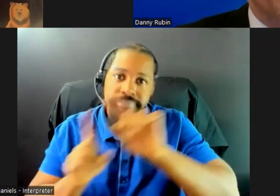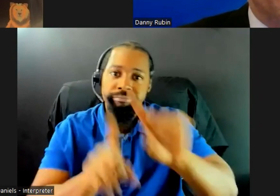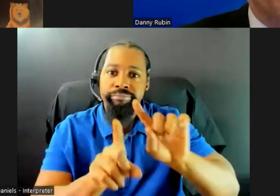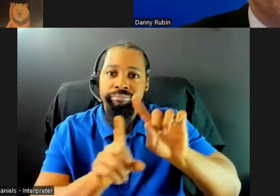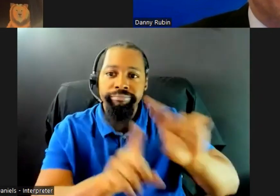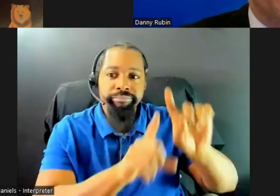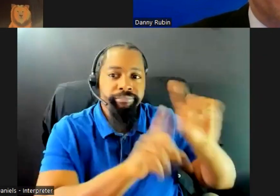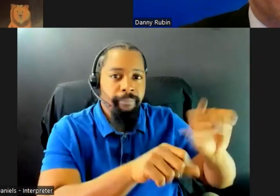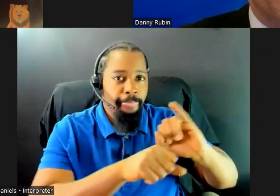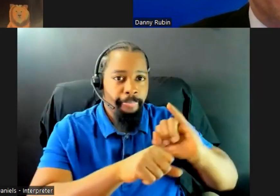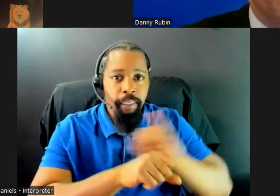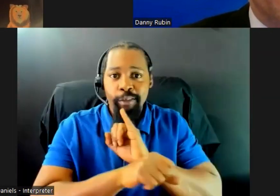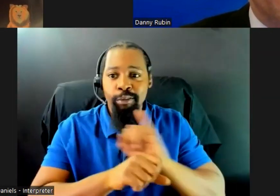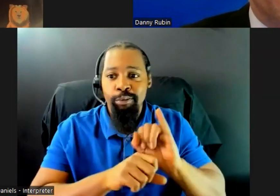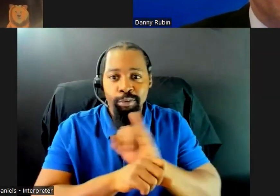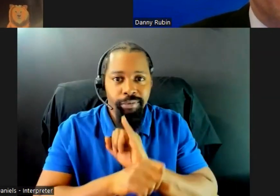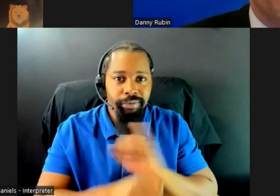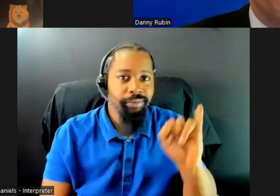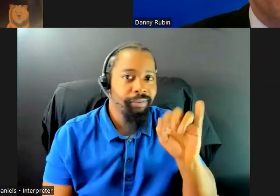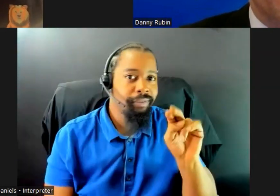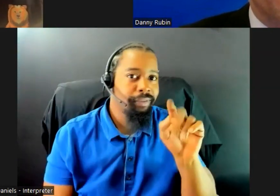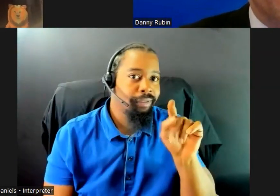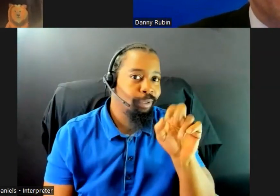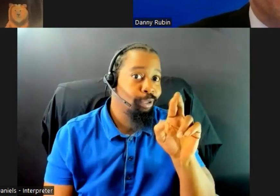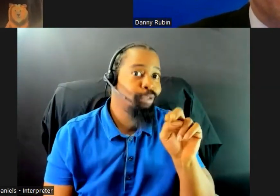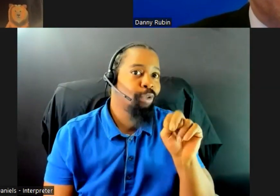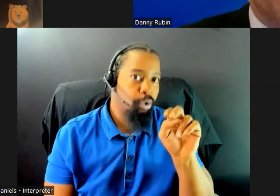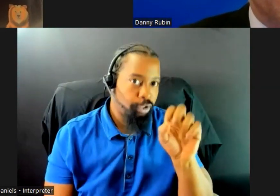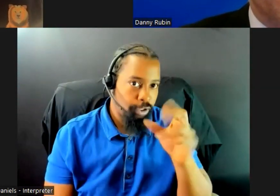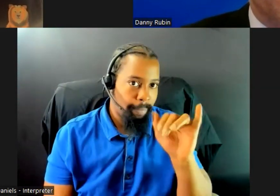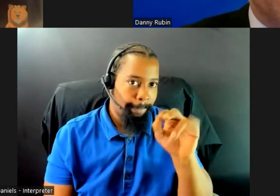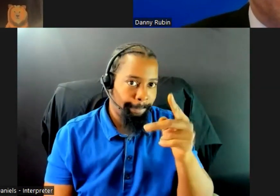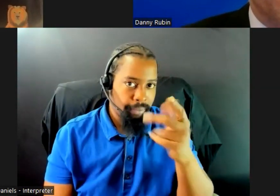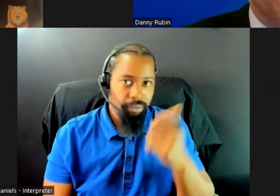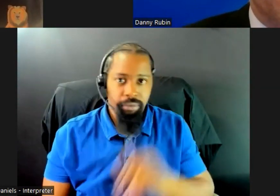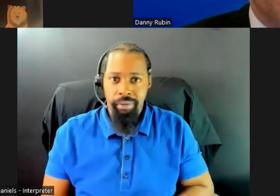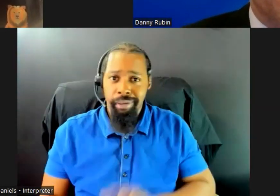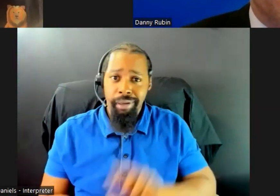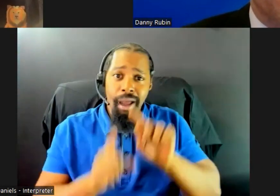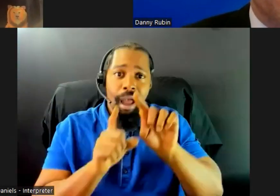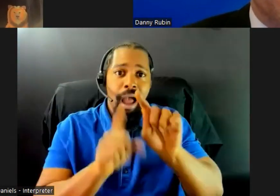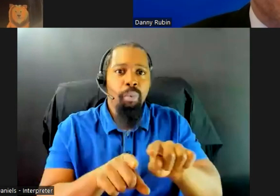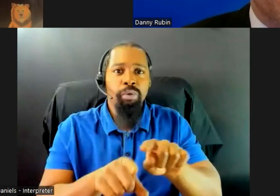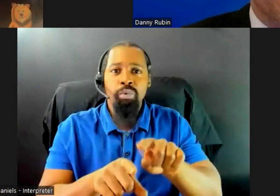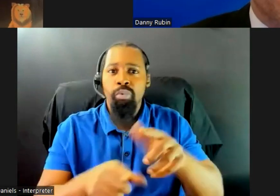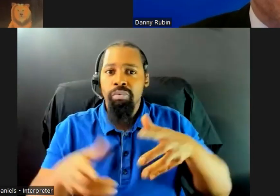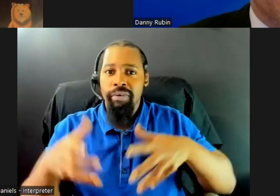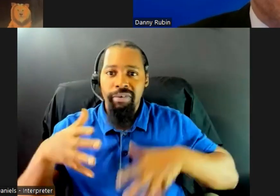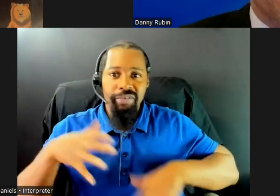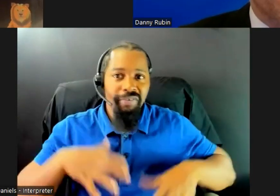I went to styling agencies. I had internships in big fashion houses.